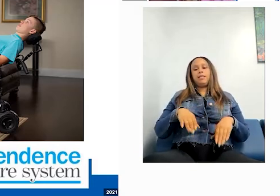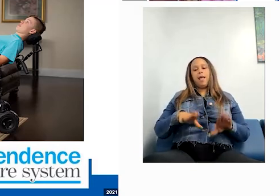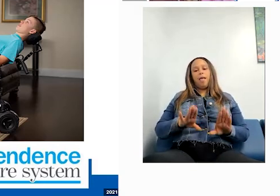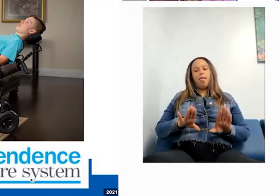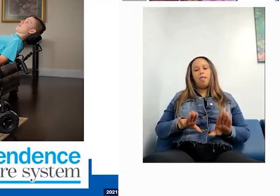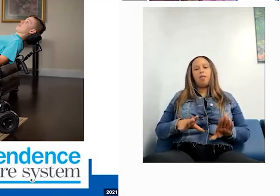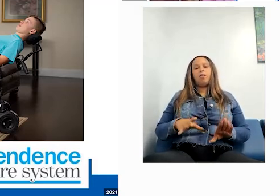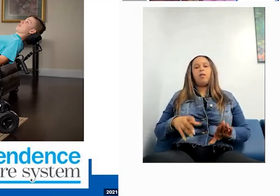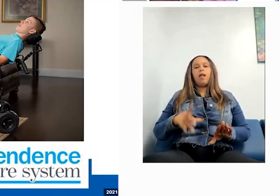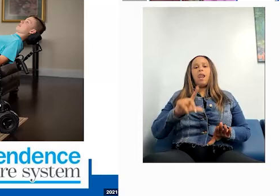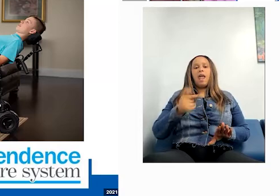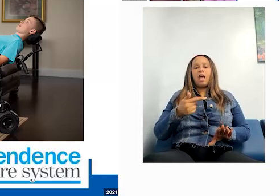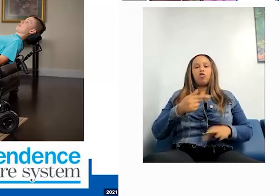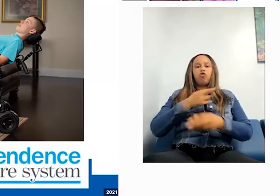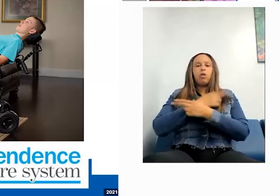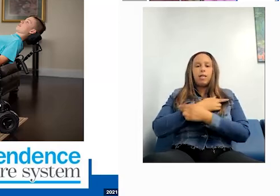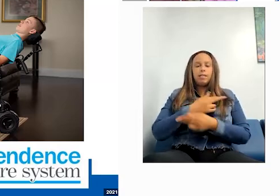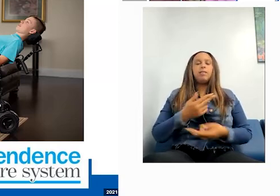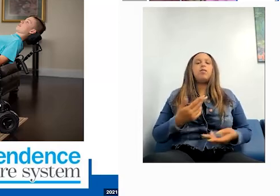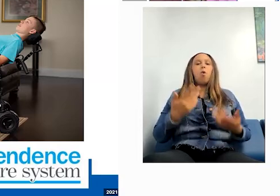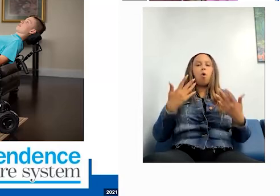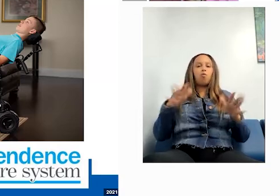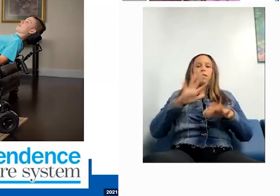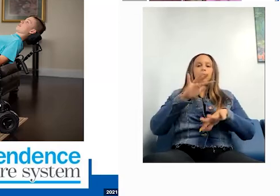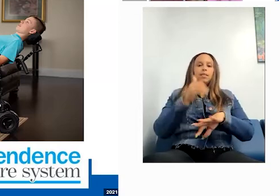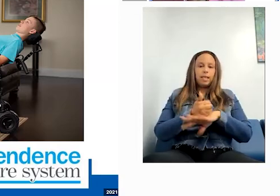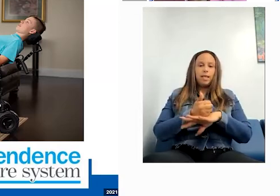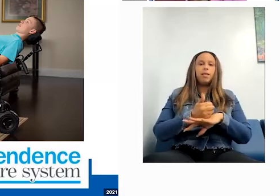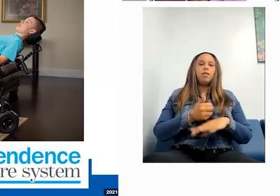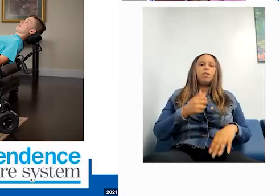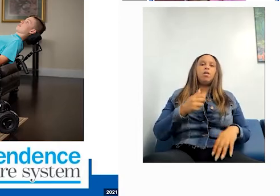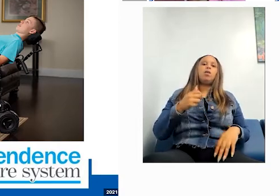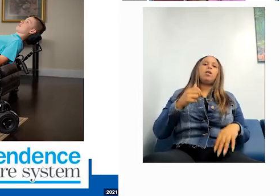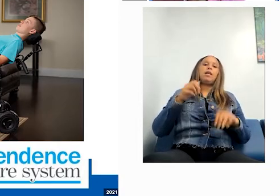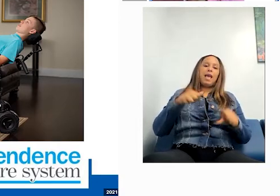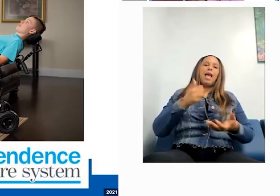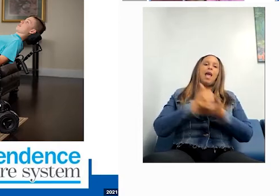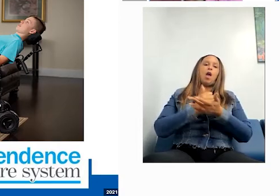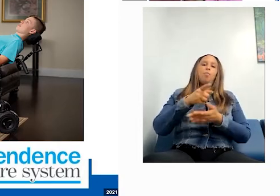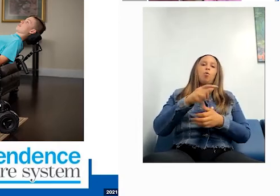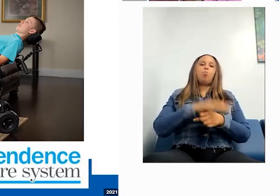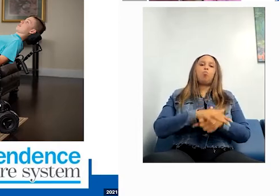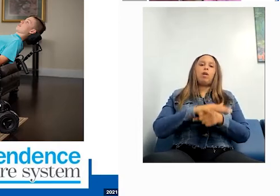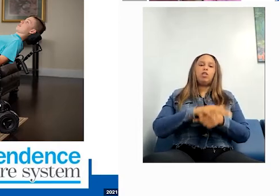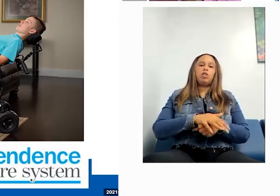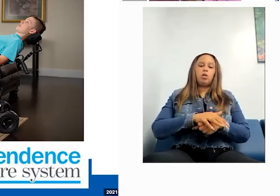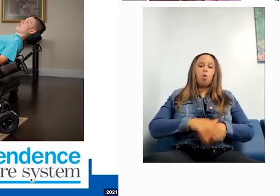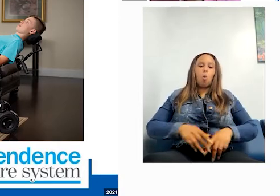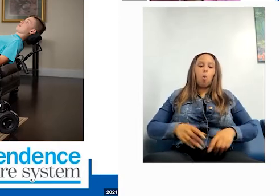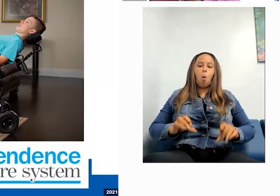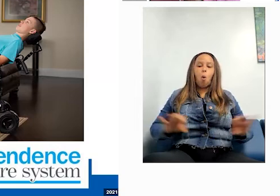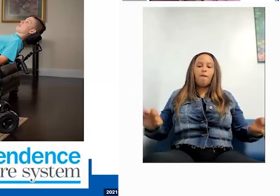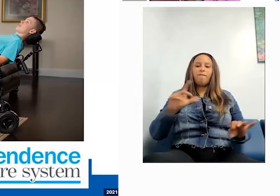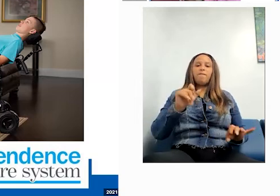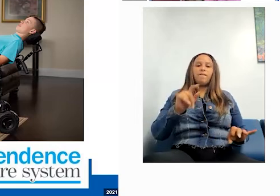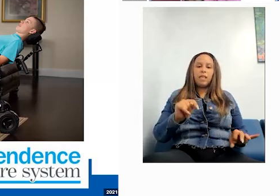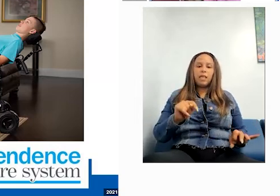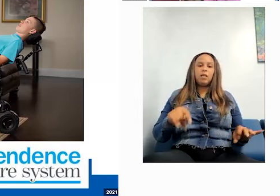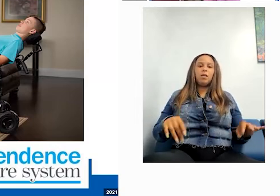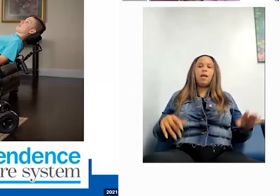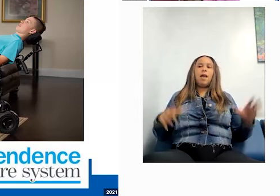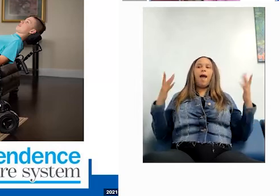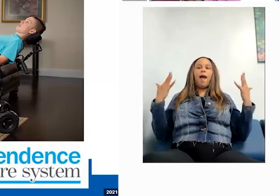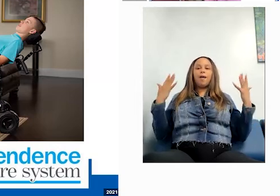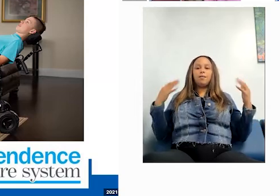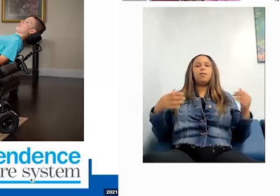to be sure that you're distributing the pressure over as big a surface area as you can. But when you